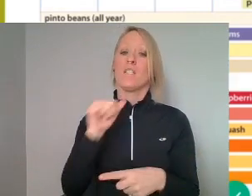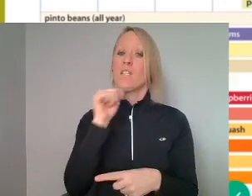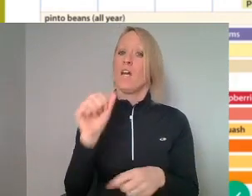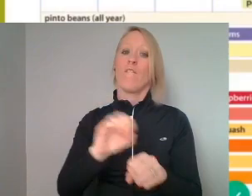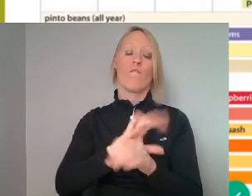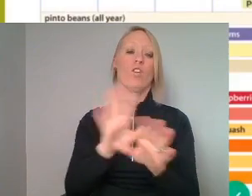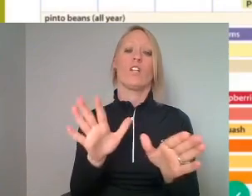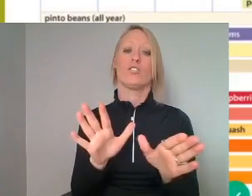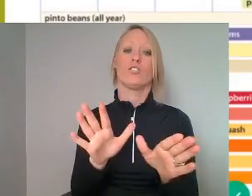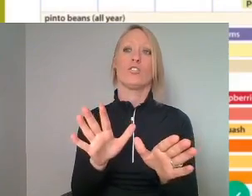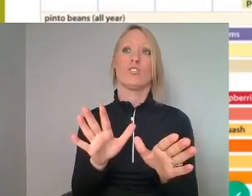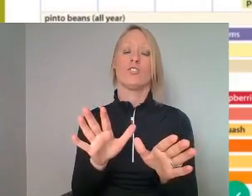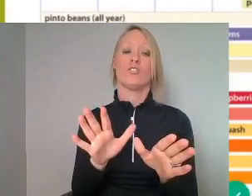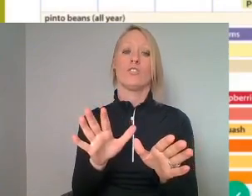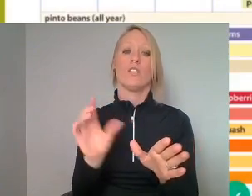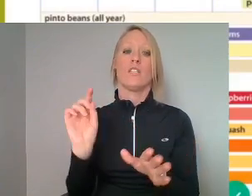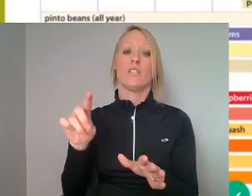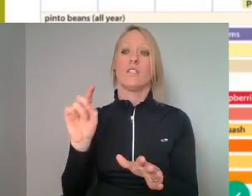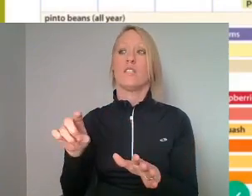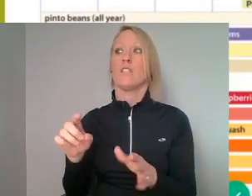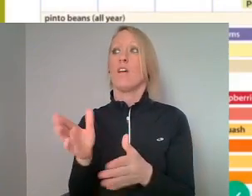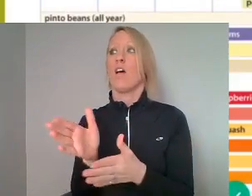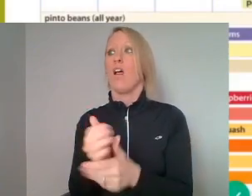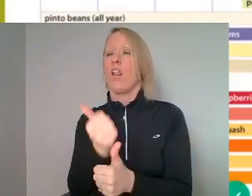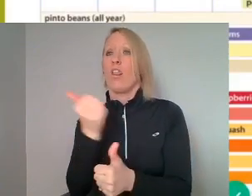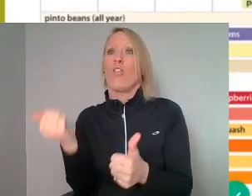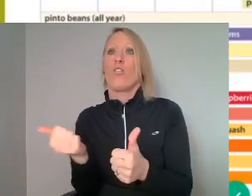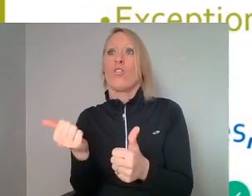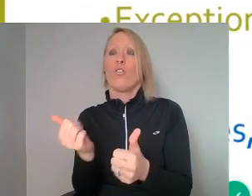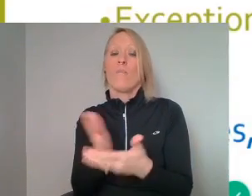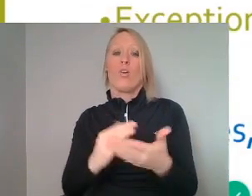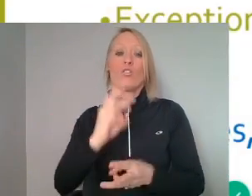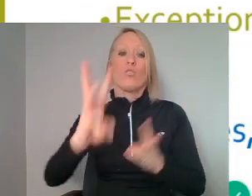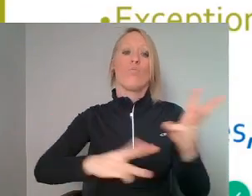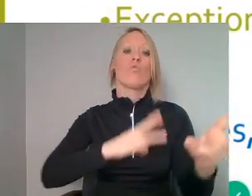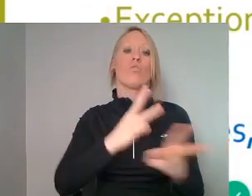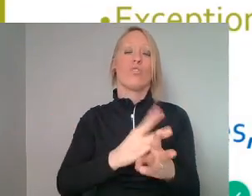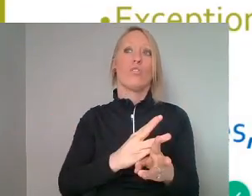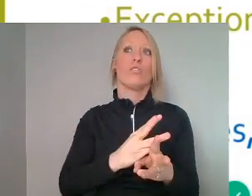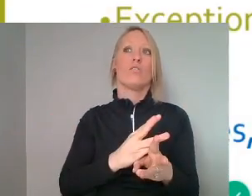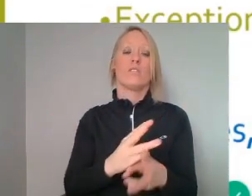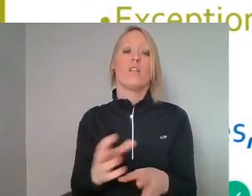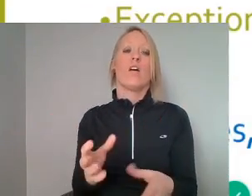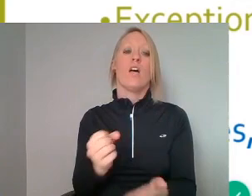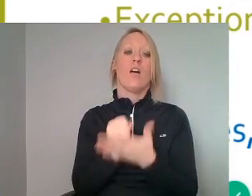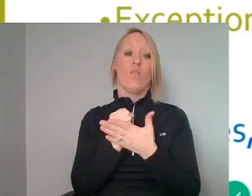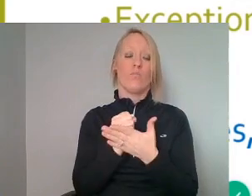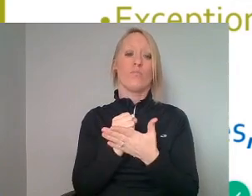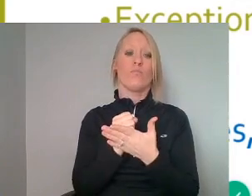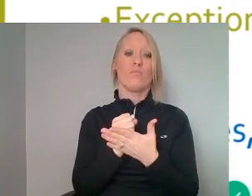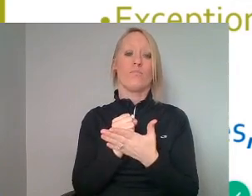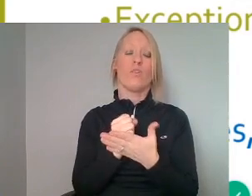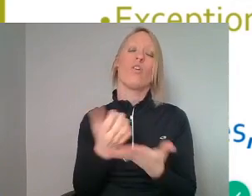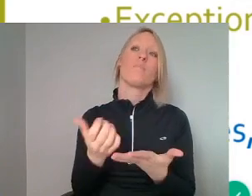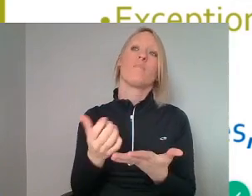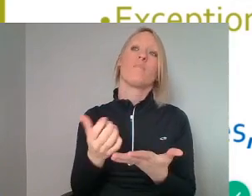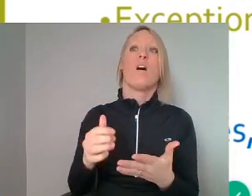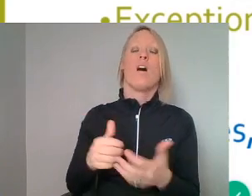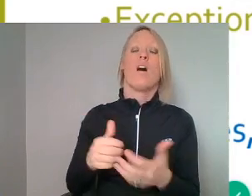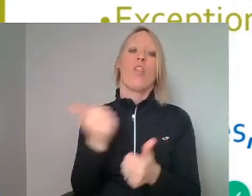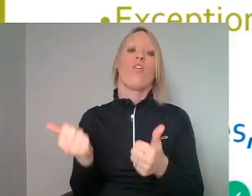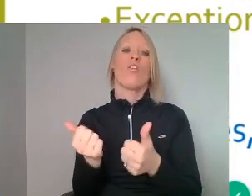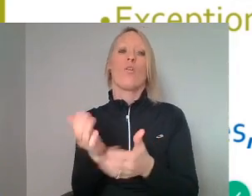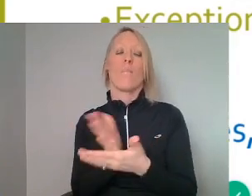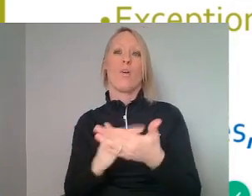rely on other parts of our country supplying us with our fresh fruits and vegetables. So storing vegetables, once you get them home, you want